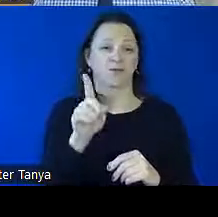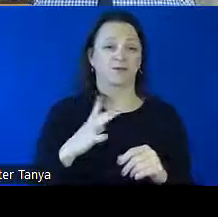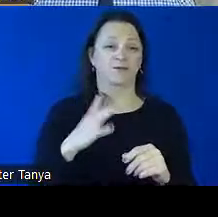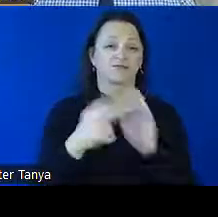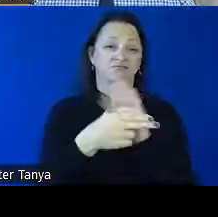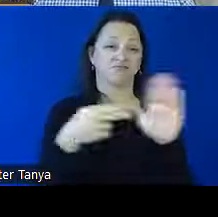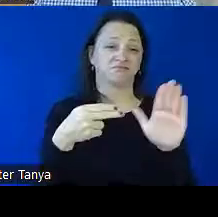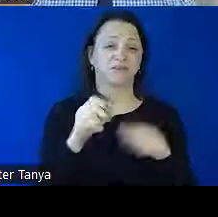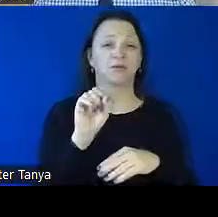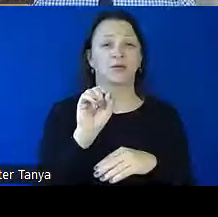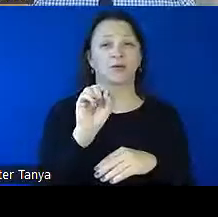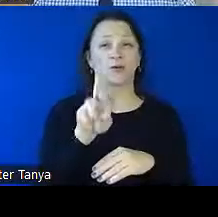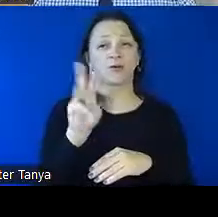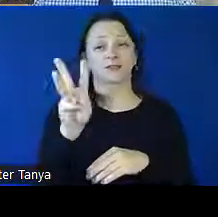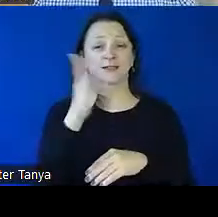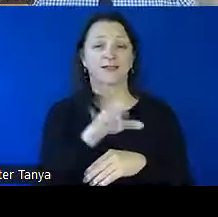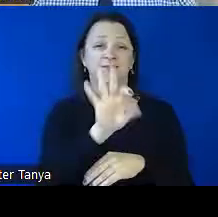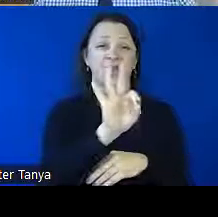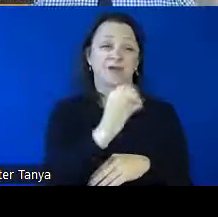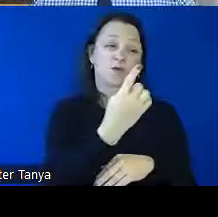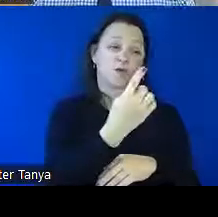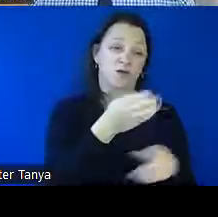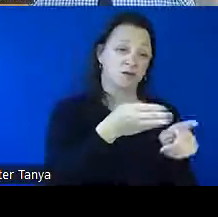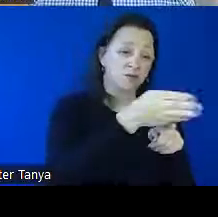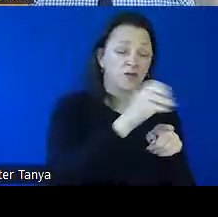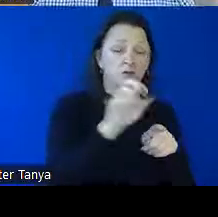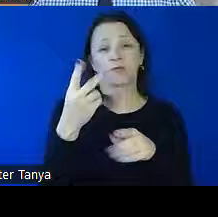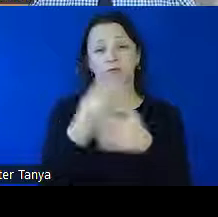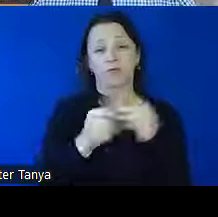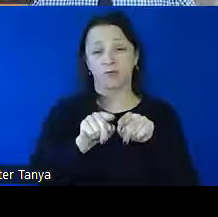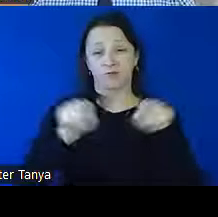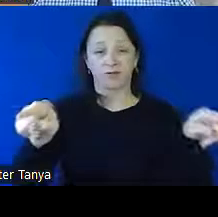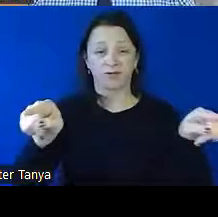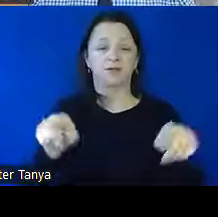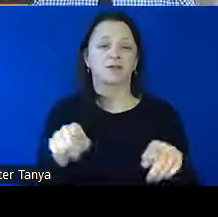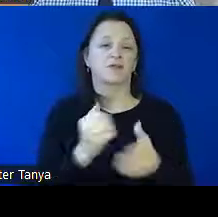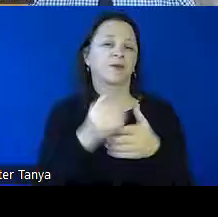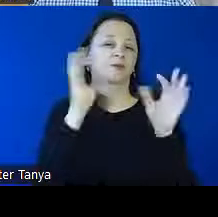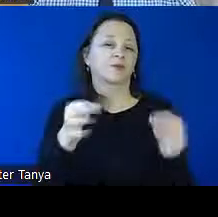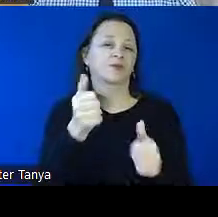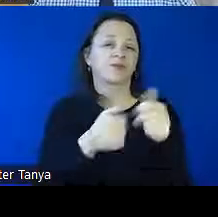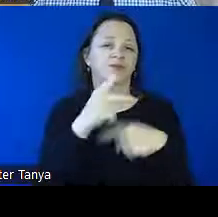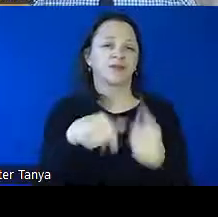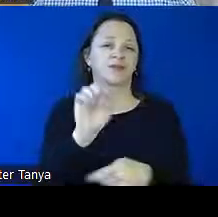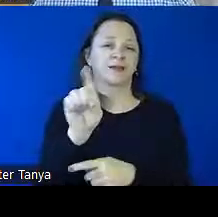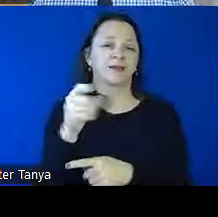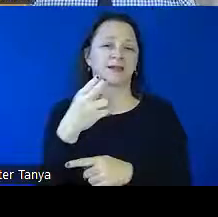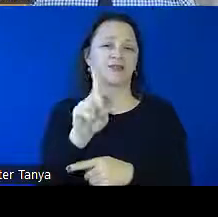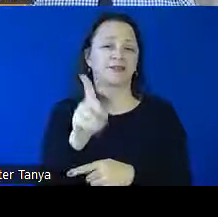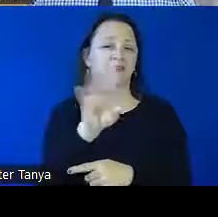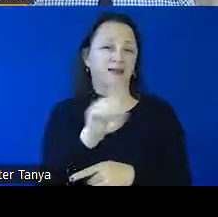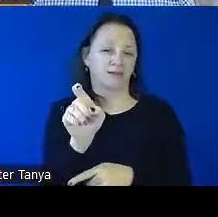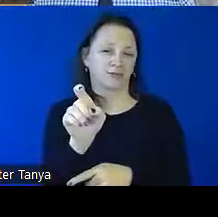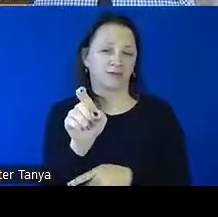maybe you could have 6 out of 9 in both those areas. And this kind of really helps, again, determine which type of ADHD gets diagnosed. And lastly,